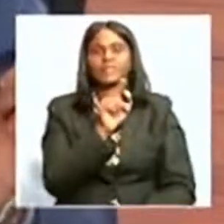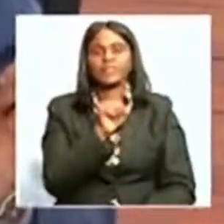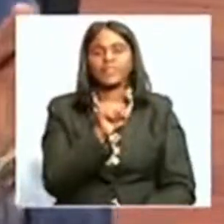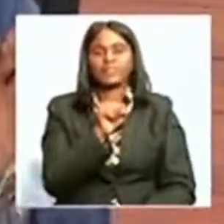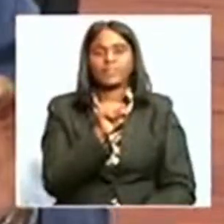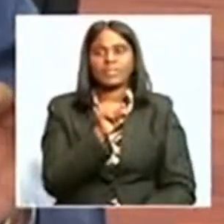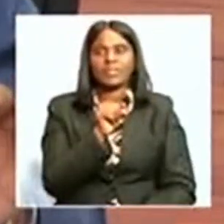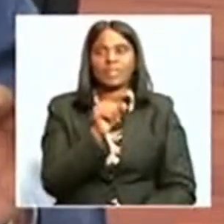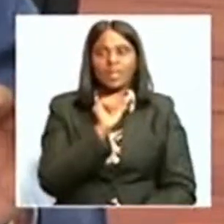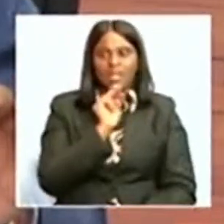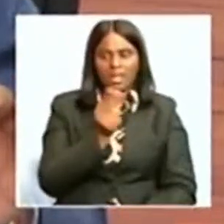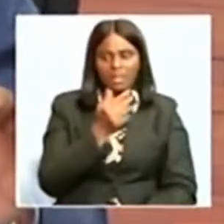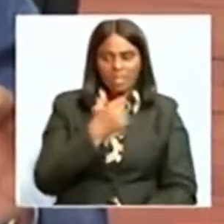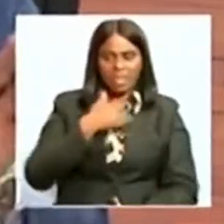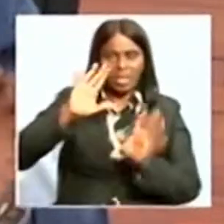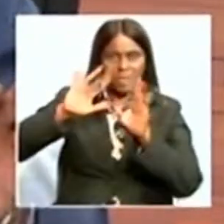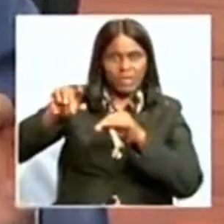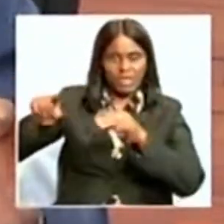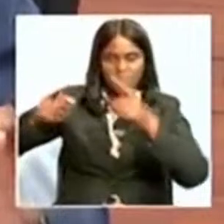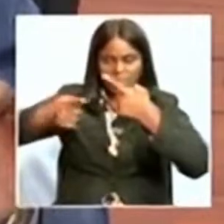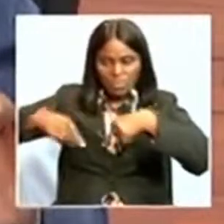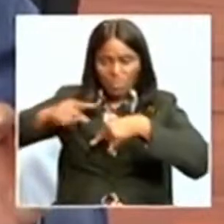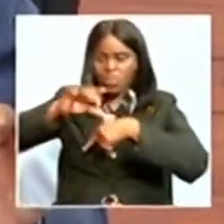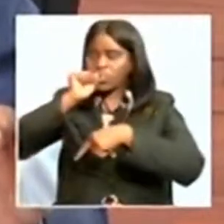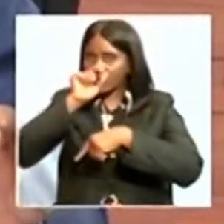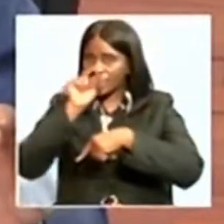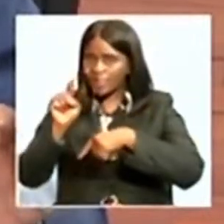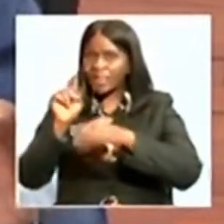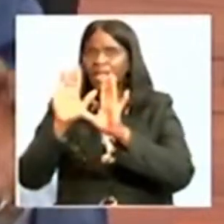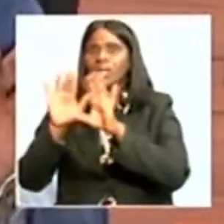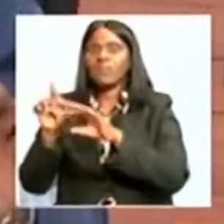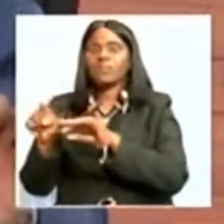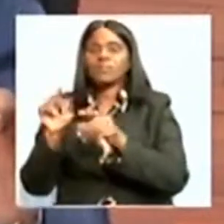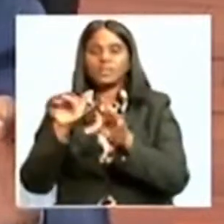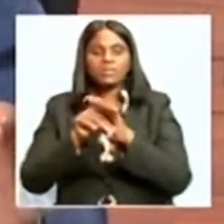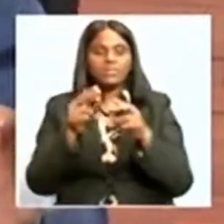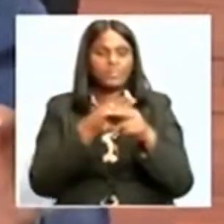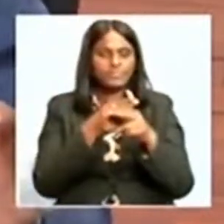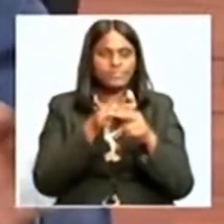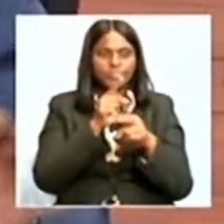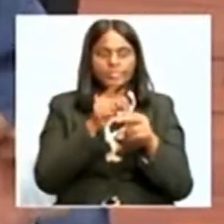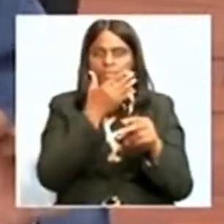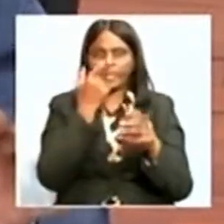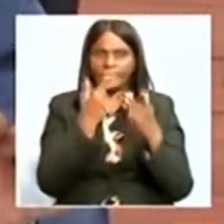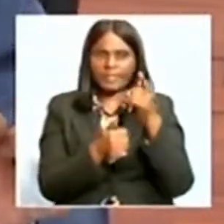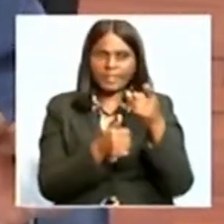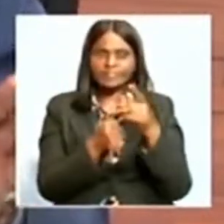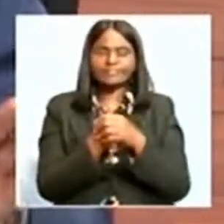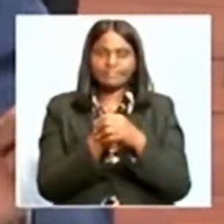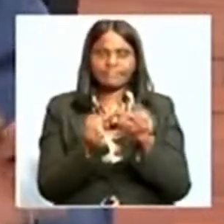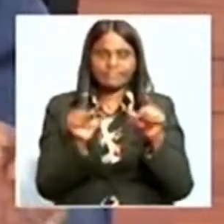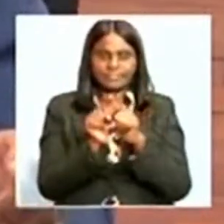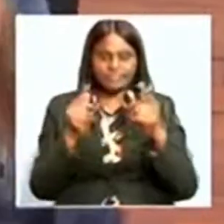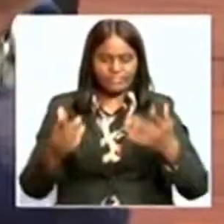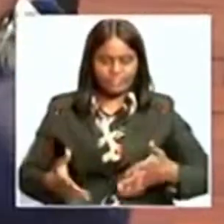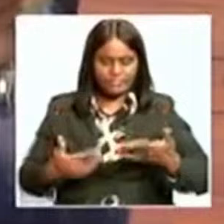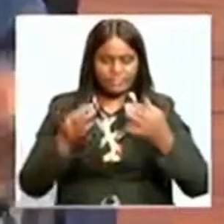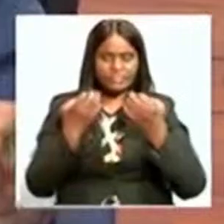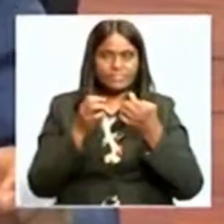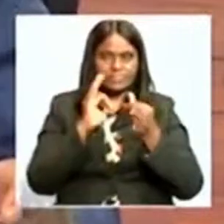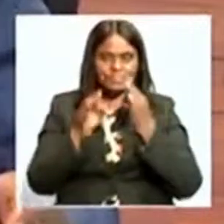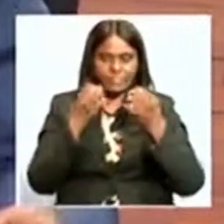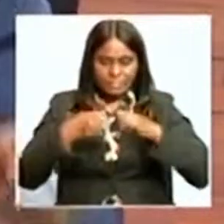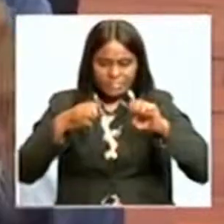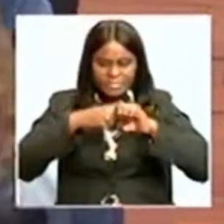we have left the local drinks static. So in short, she would have been happy if you, even on the